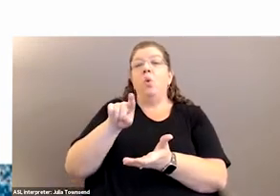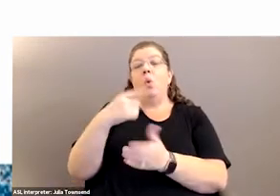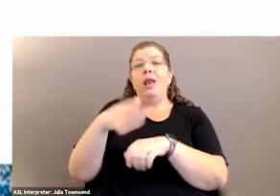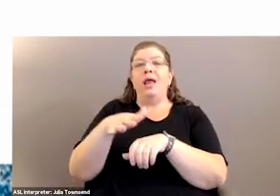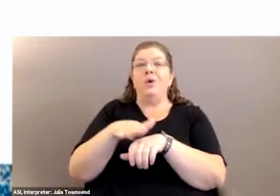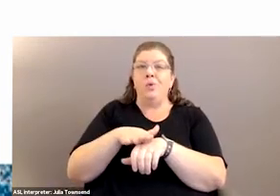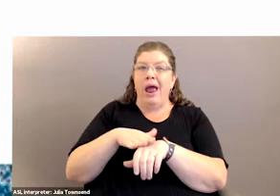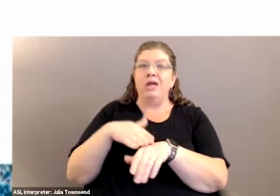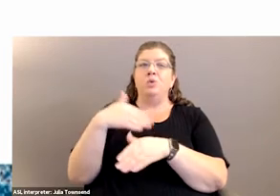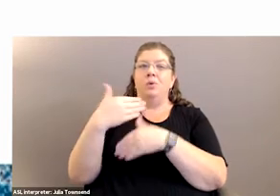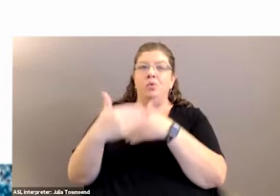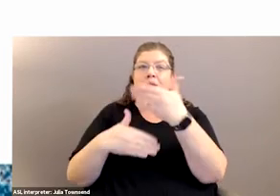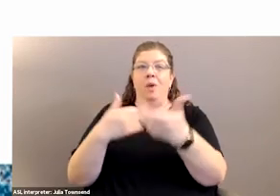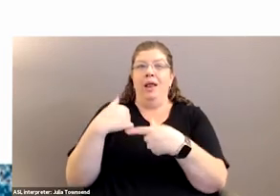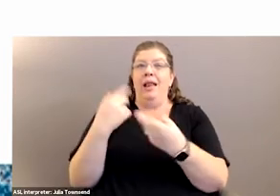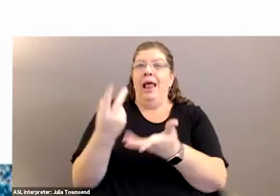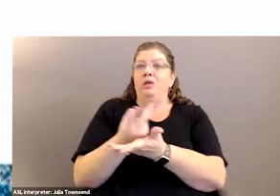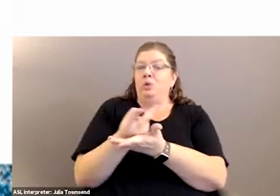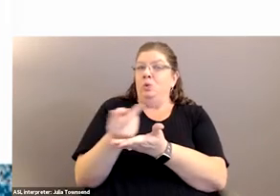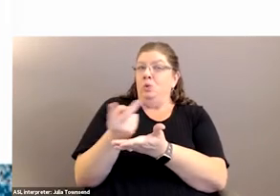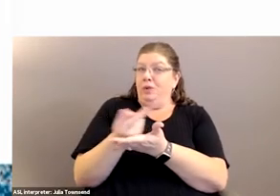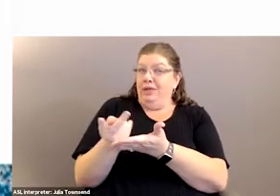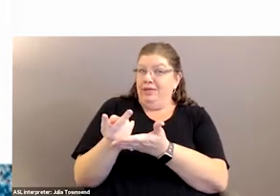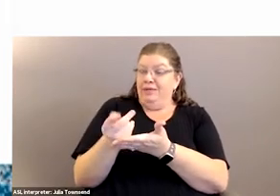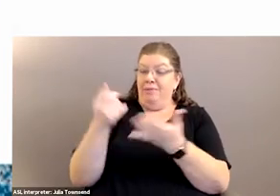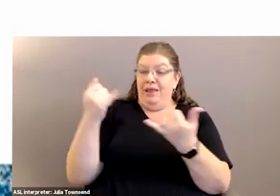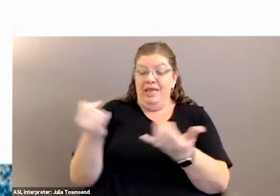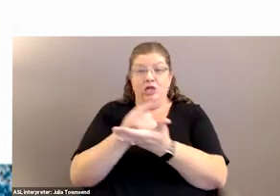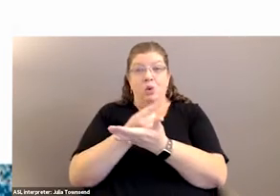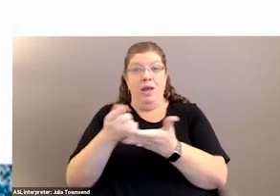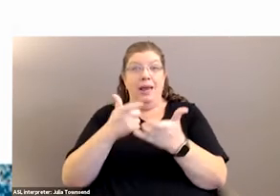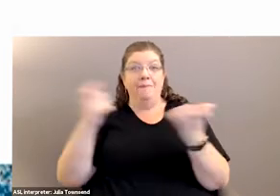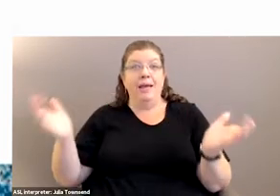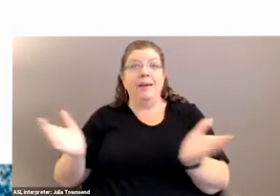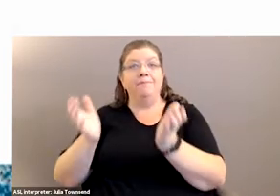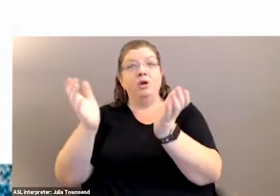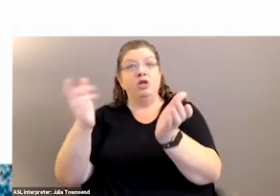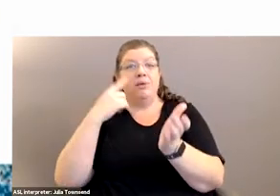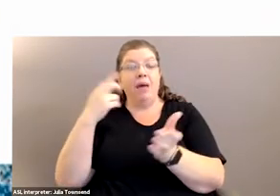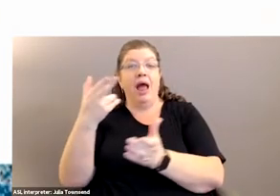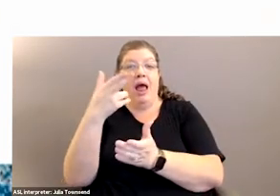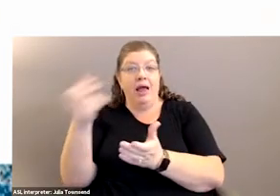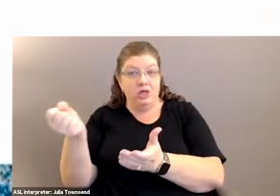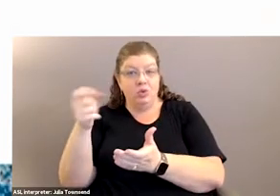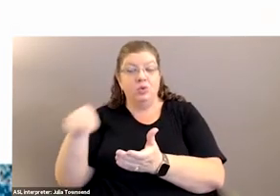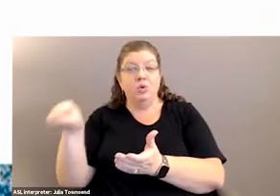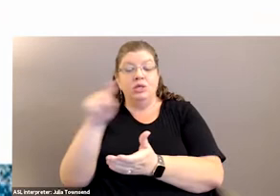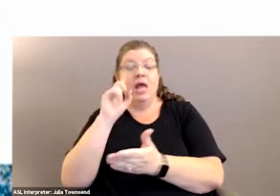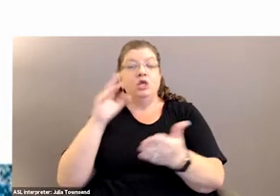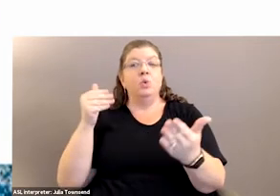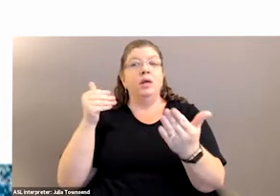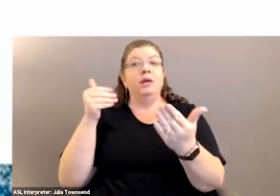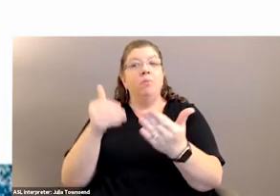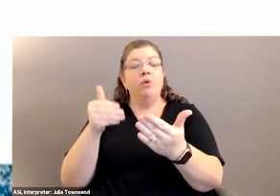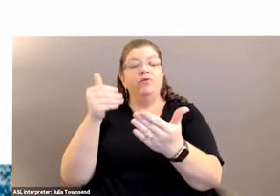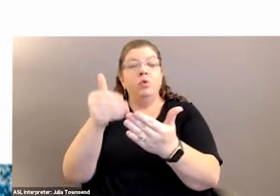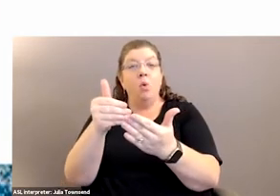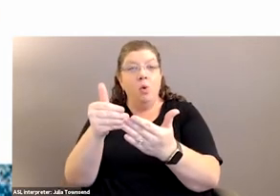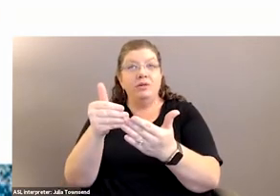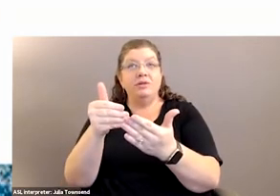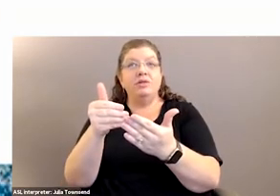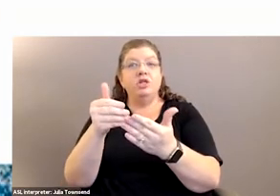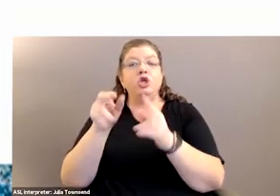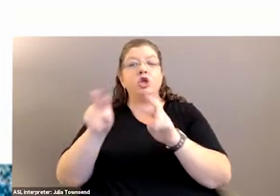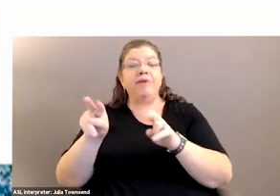progress in the last two weeks but this week is a big push by our secondary schools as we move towards um